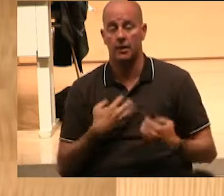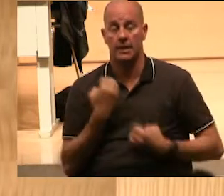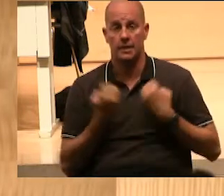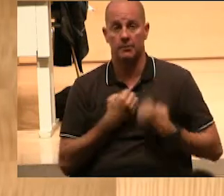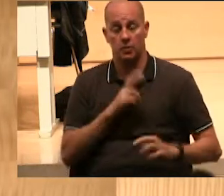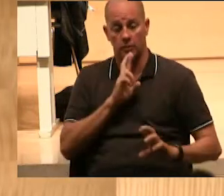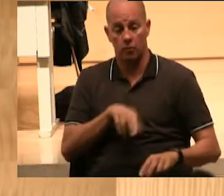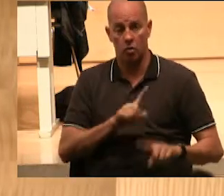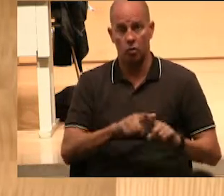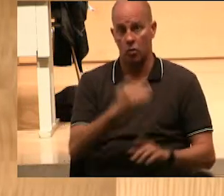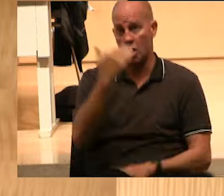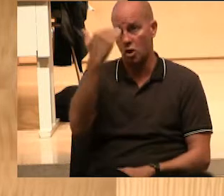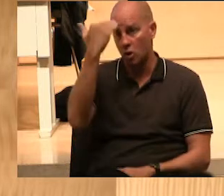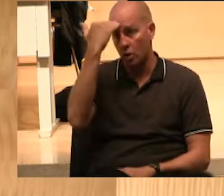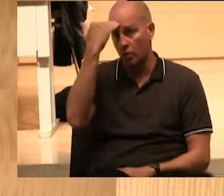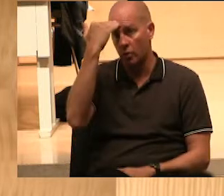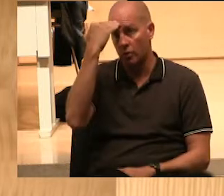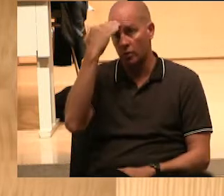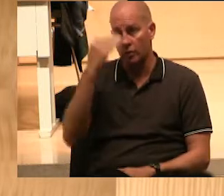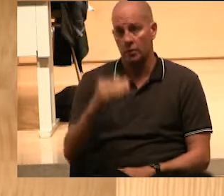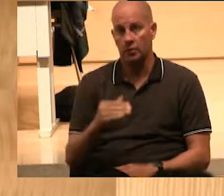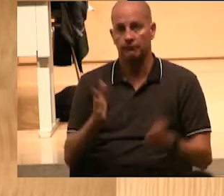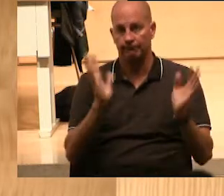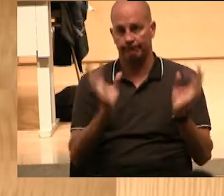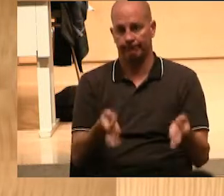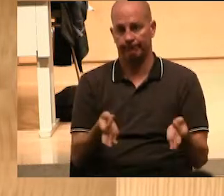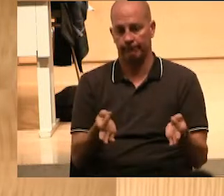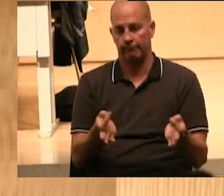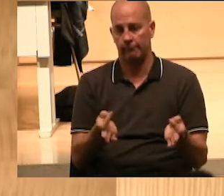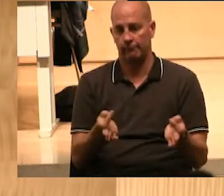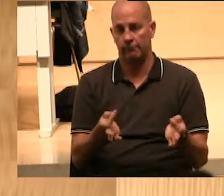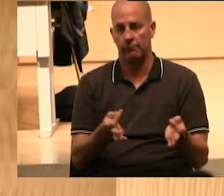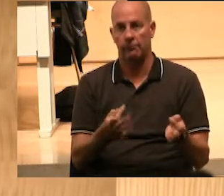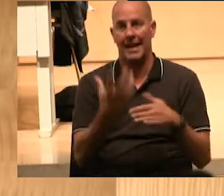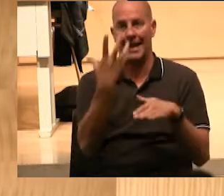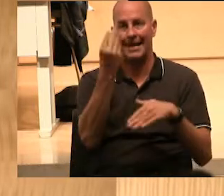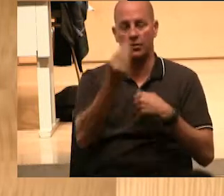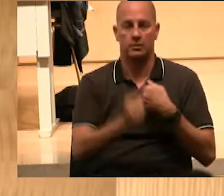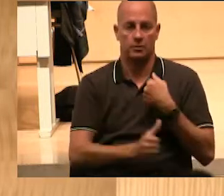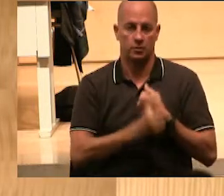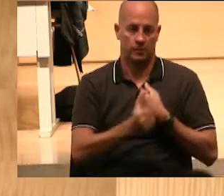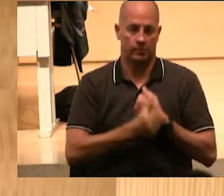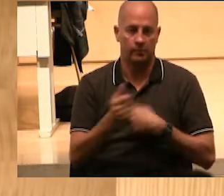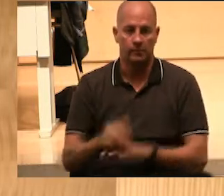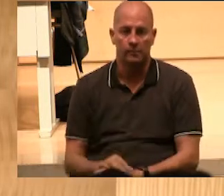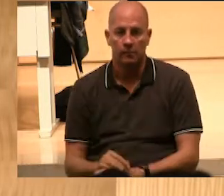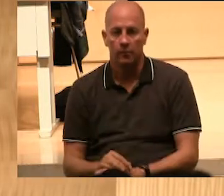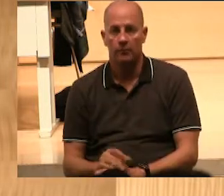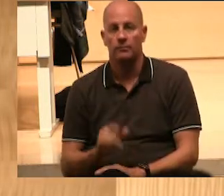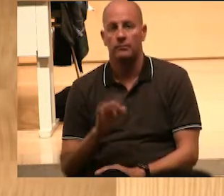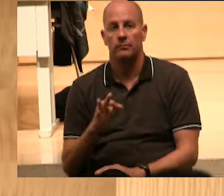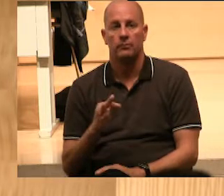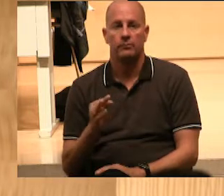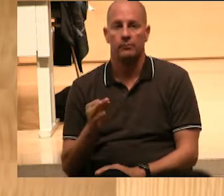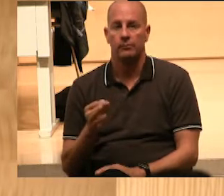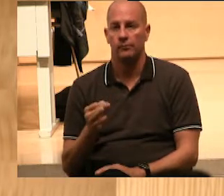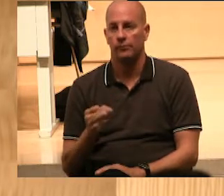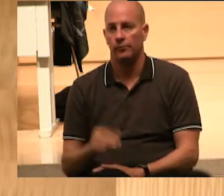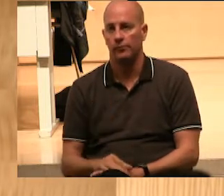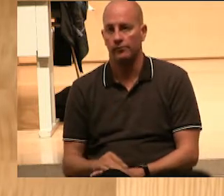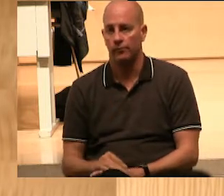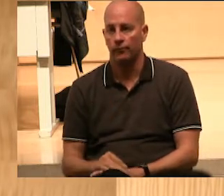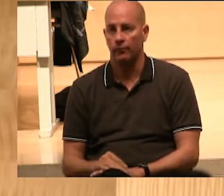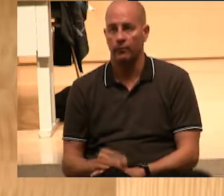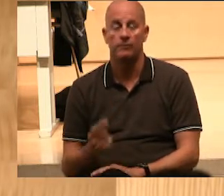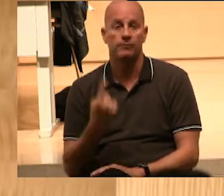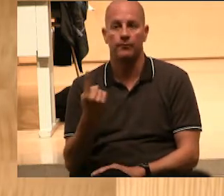a known, definite, external threat. So if someone has a gun in my face and is robbing